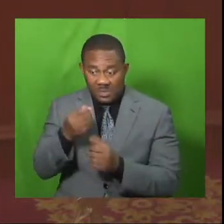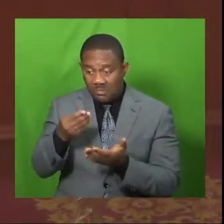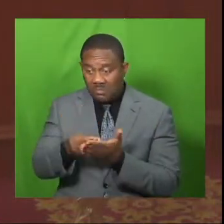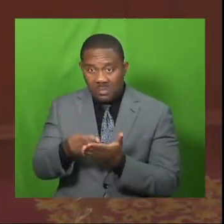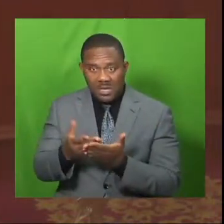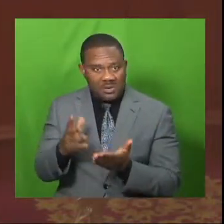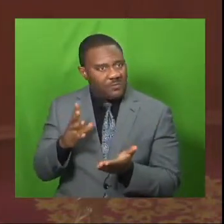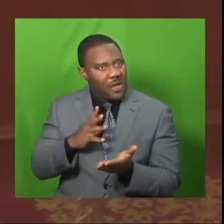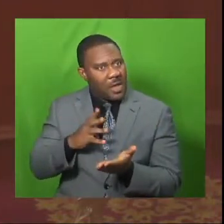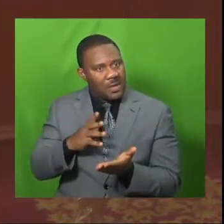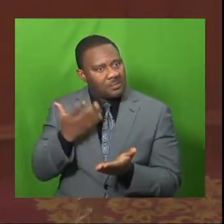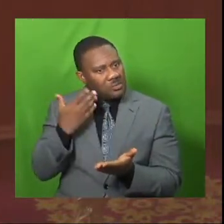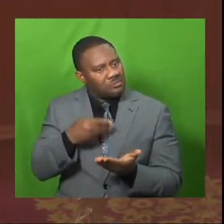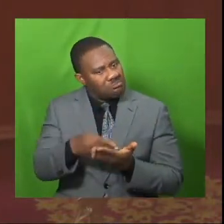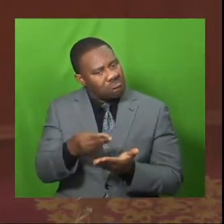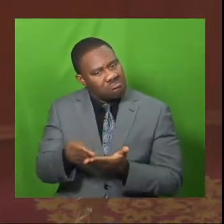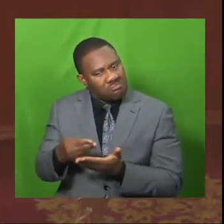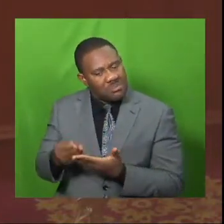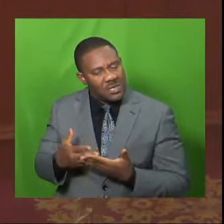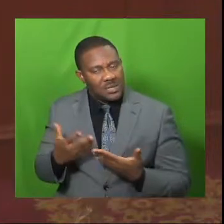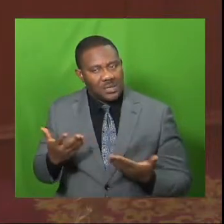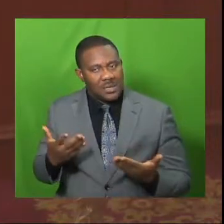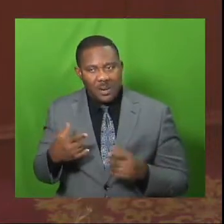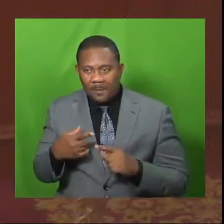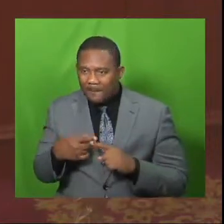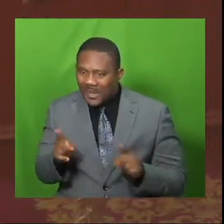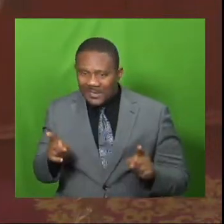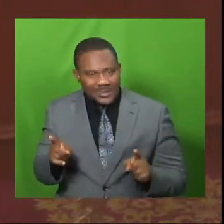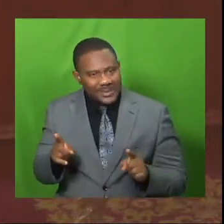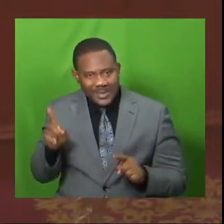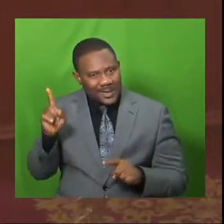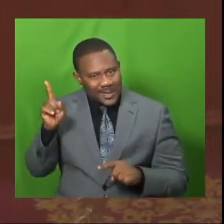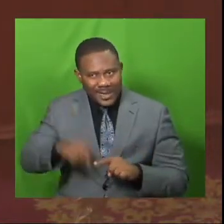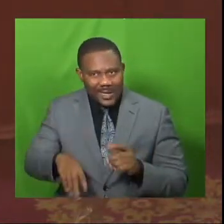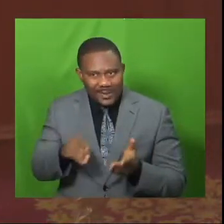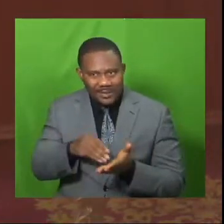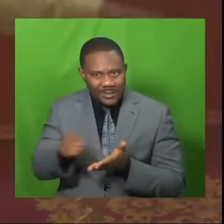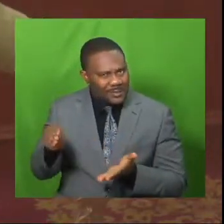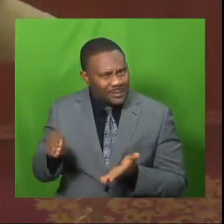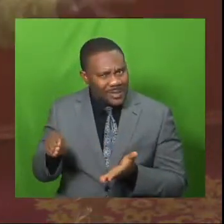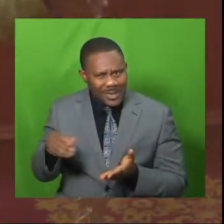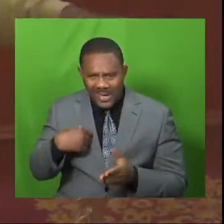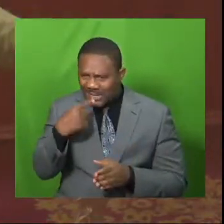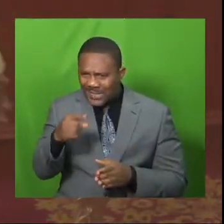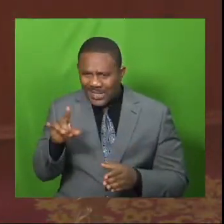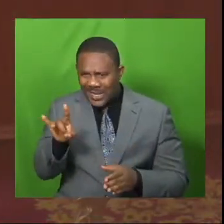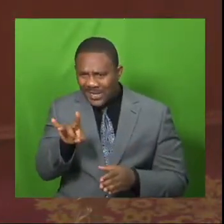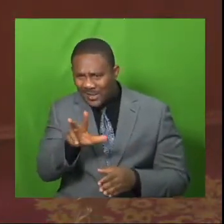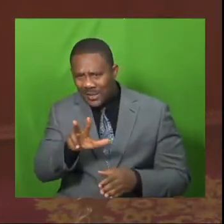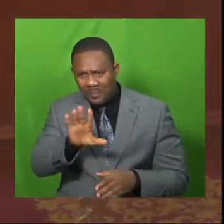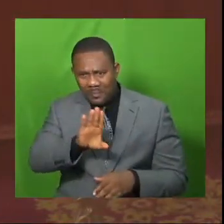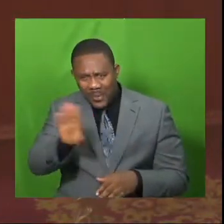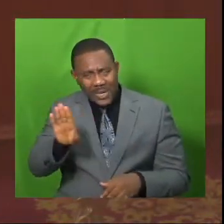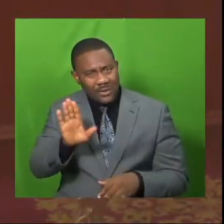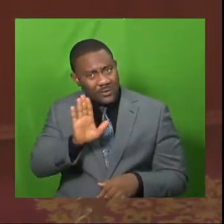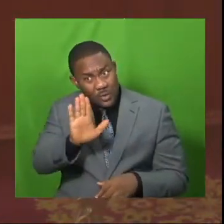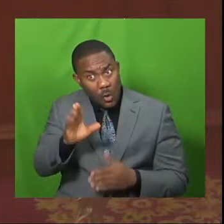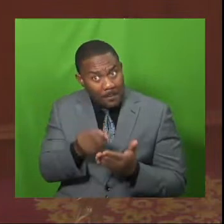own. But I am able to succeed in telling you that lose 83 billion of your money, and that is a